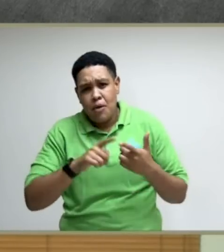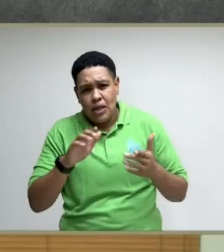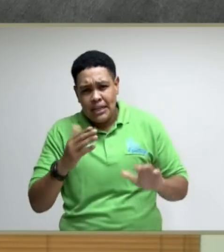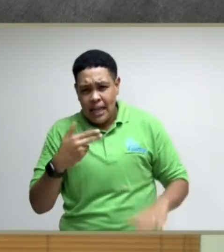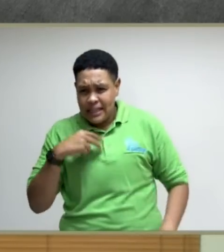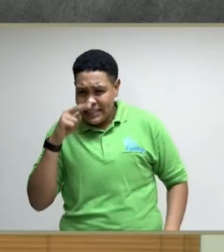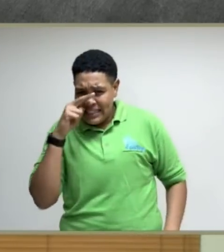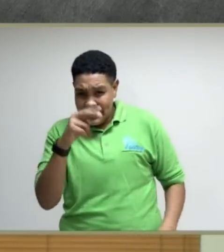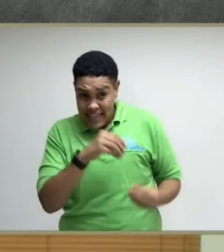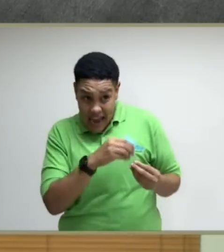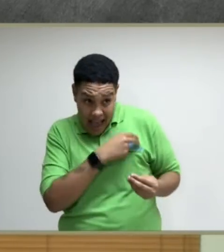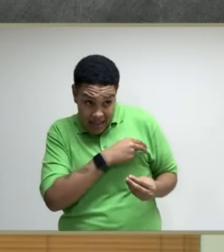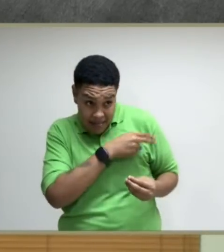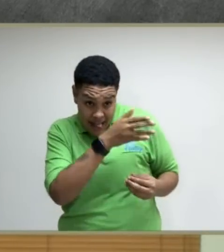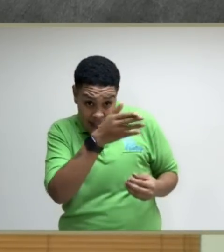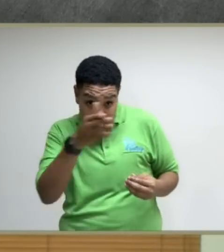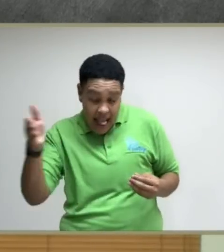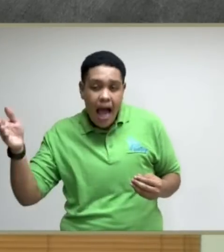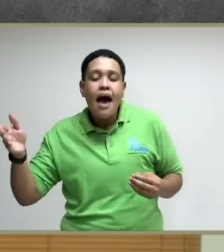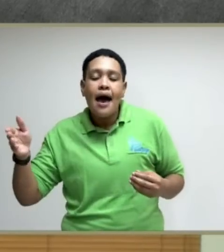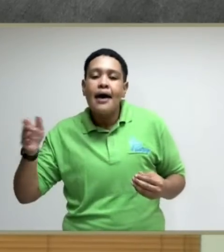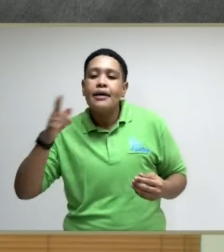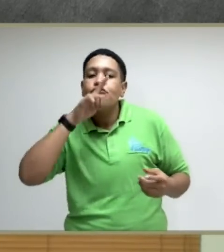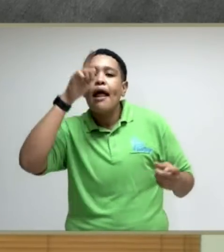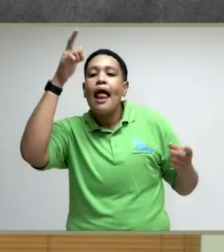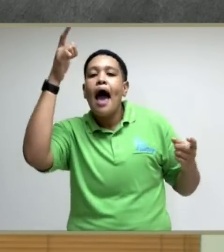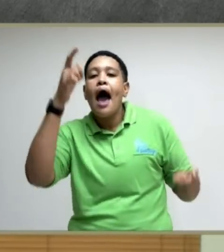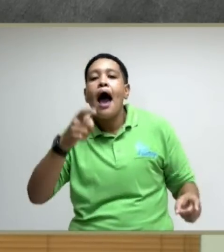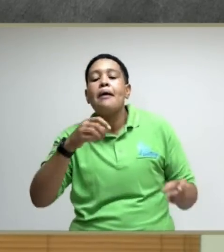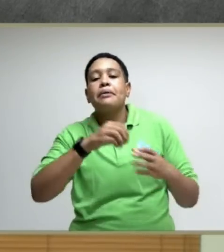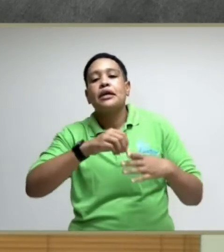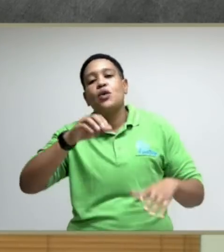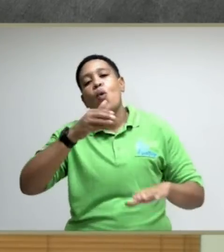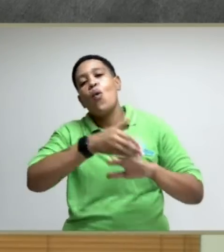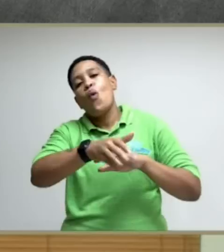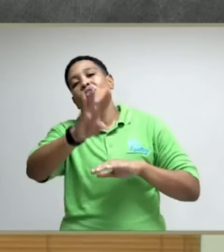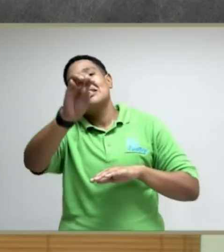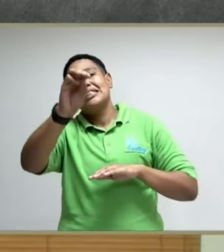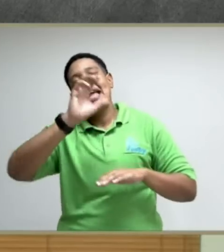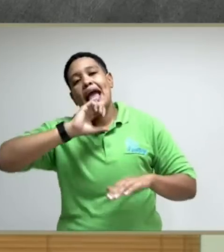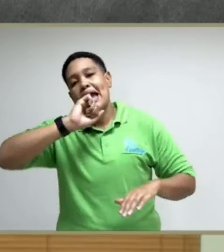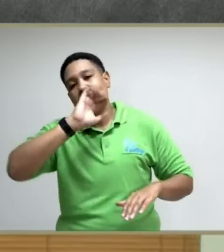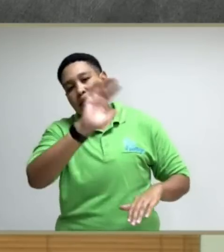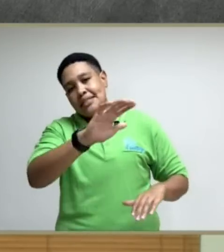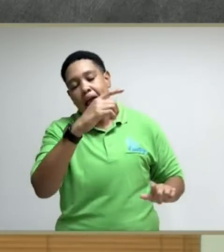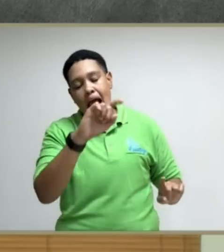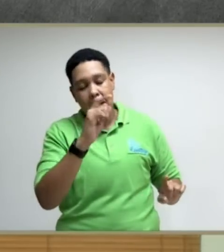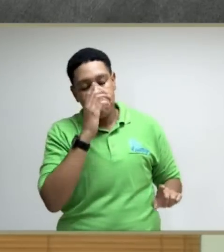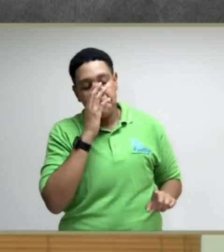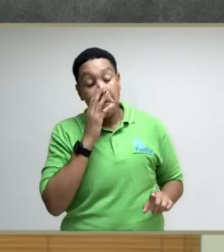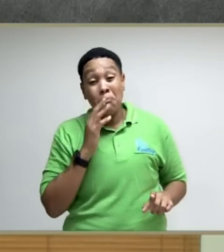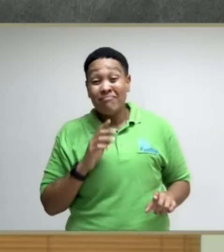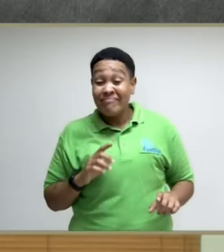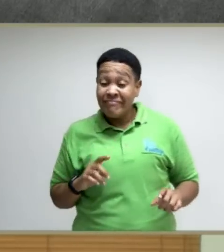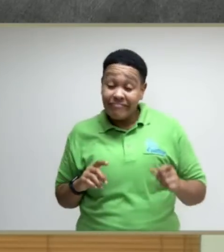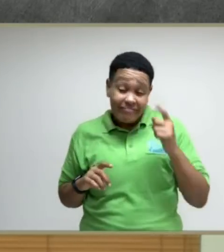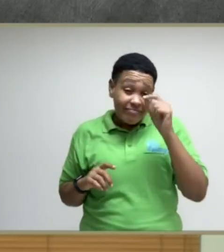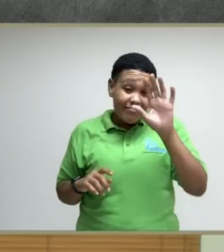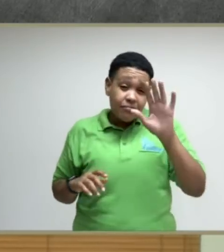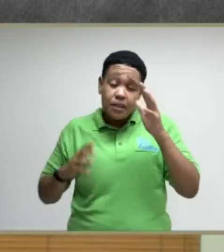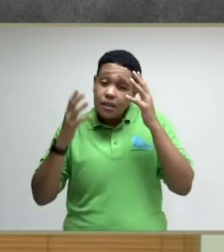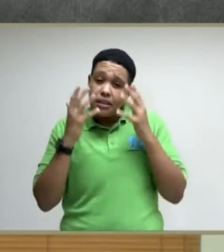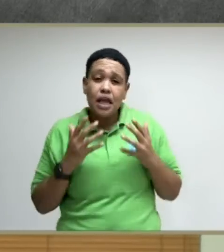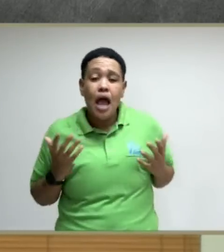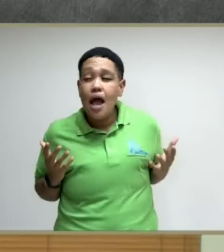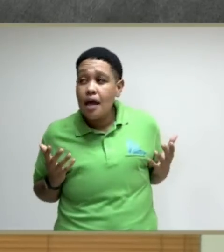in hospital are occurring in the over 60 age group. And that is very unfortunate, because we would